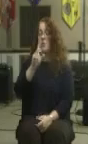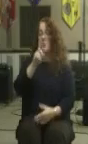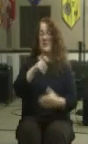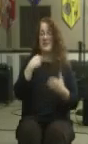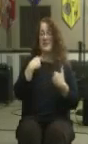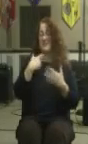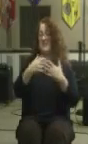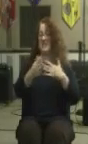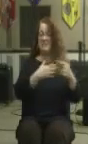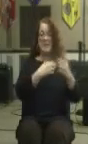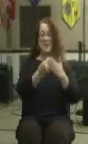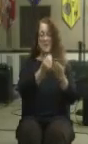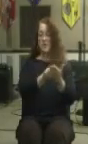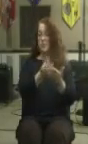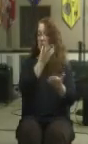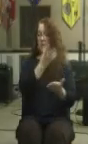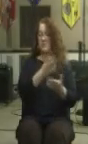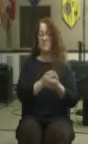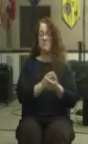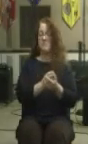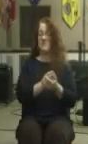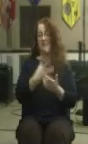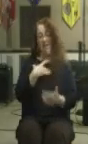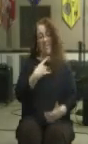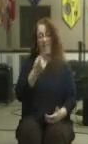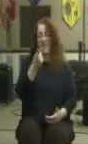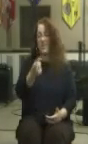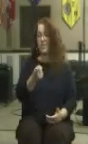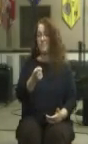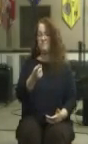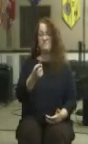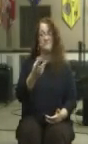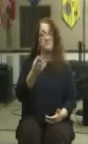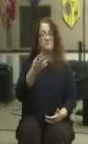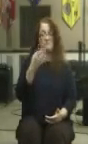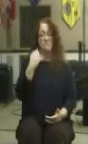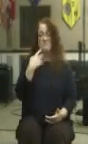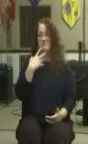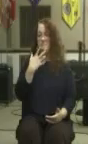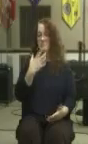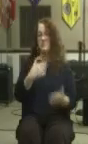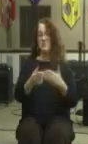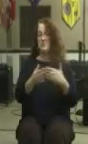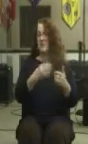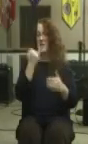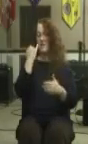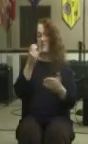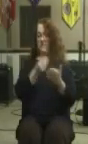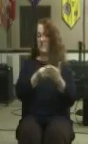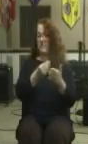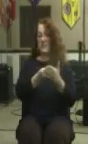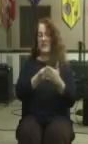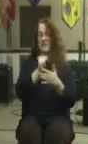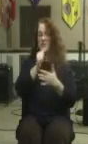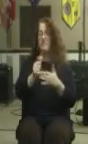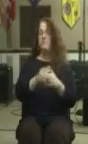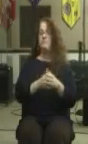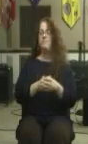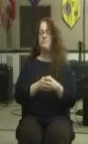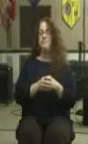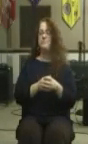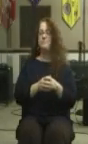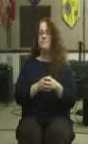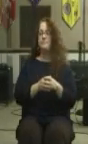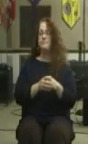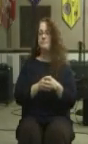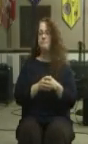No, let's get to the point where it doesn't matter that you're rich. I like you even though you have money. But I